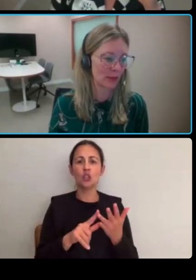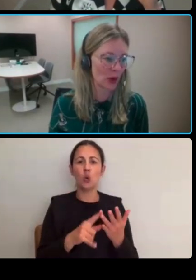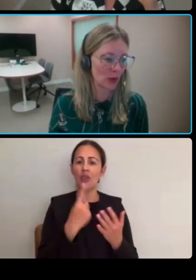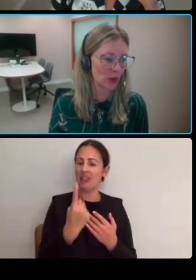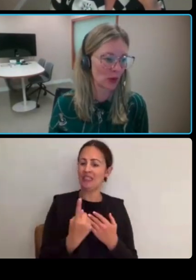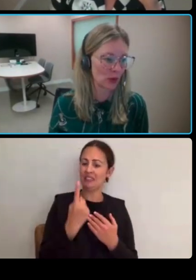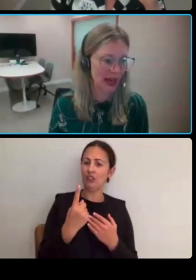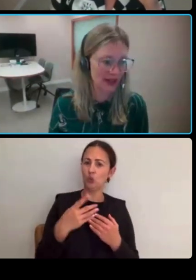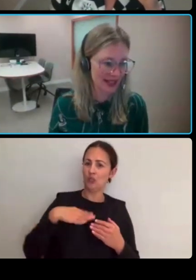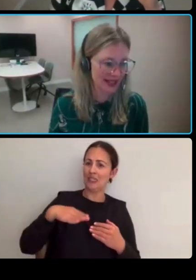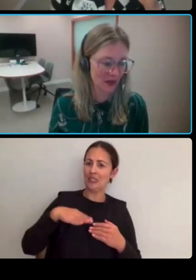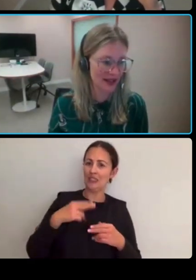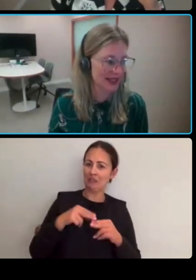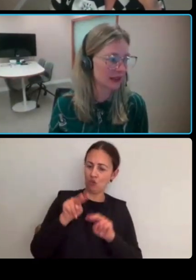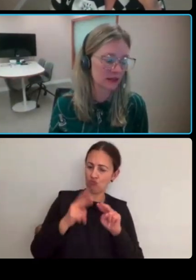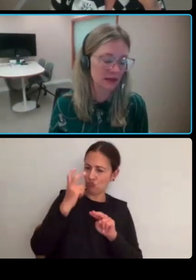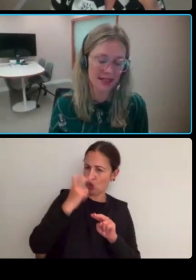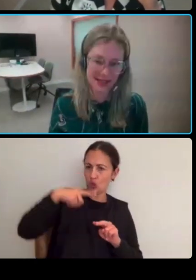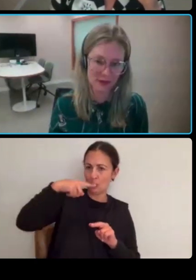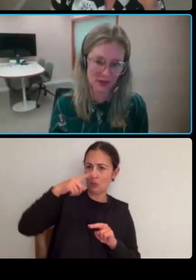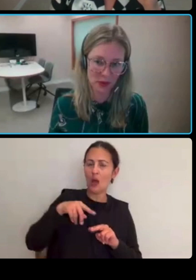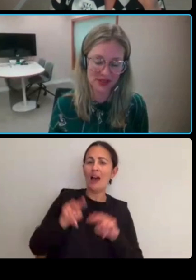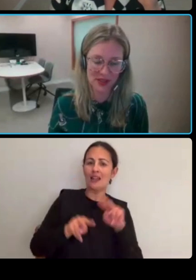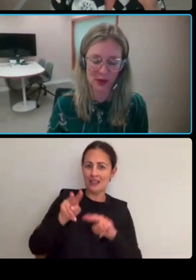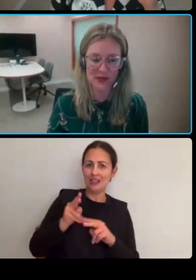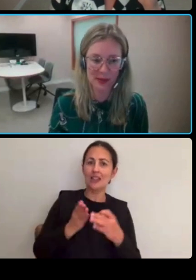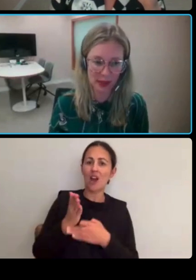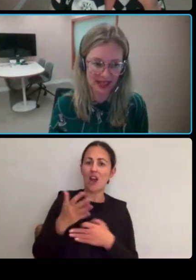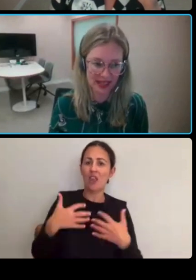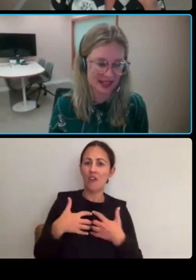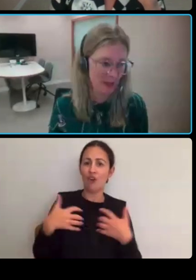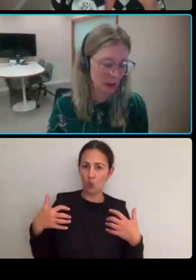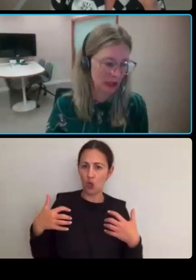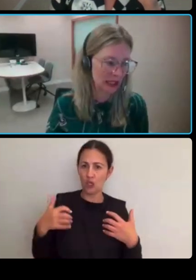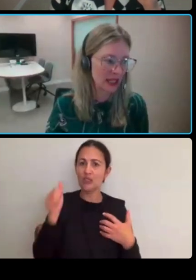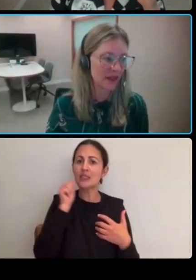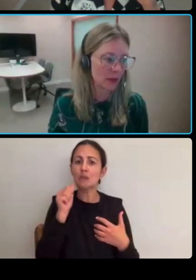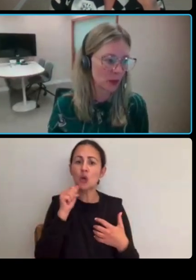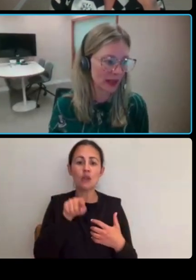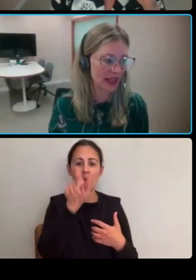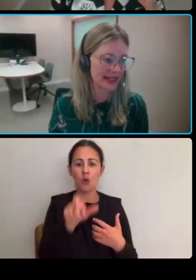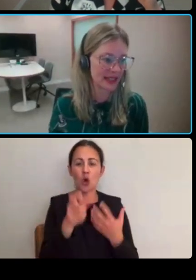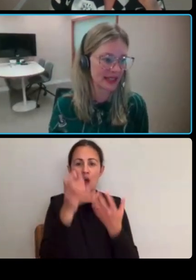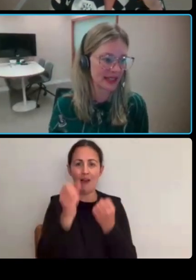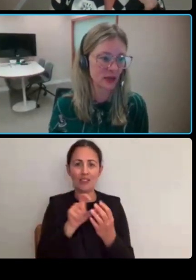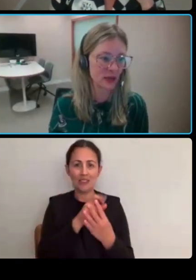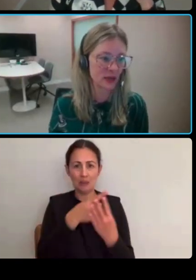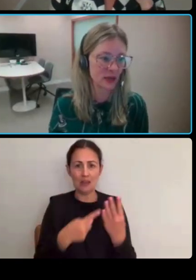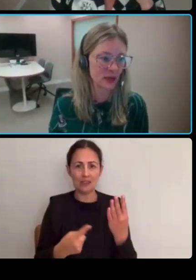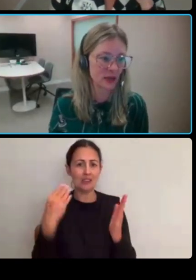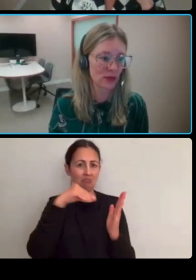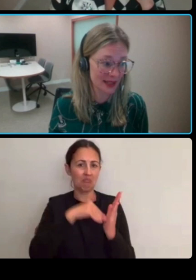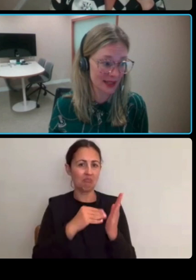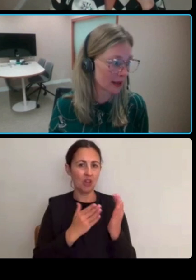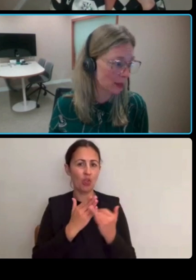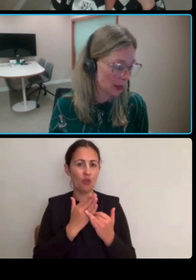of older people are assessed via a single assessment framework. So if somebody has a disability, that will be considered through